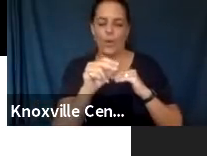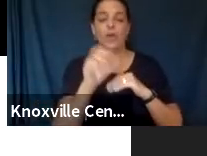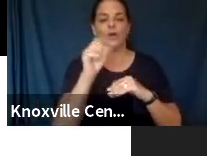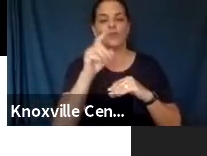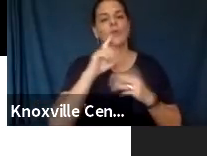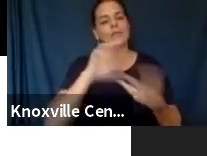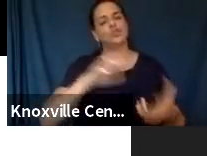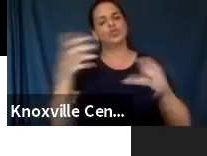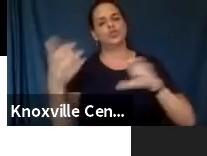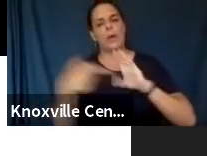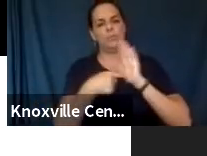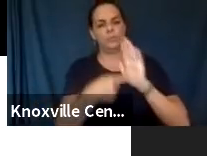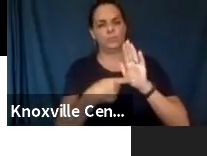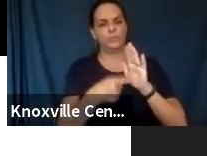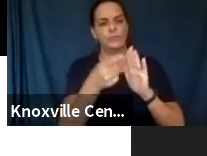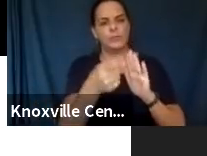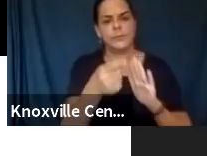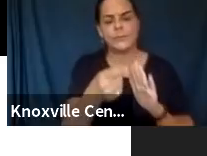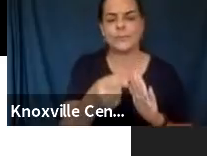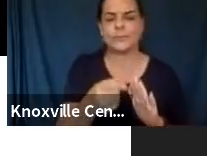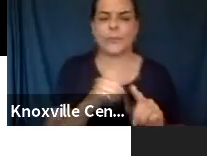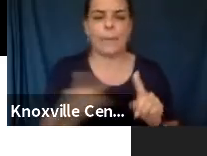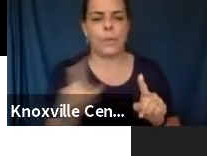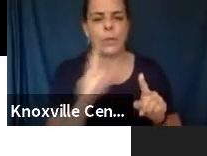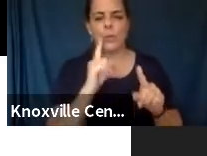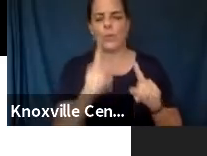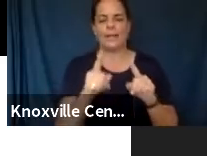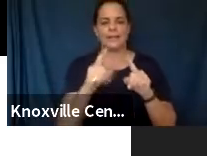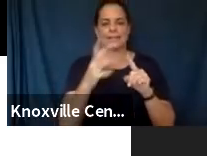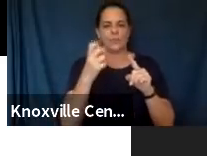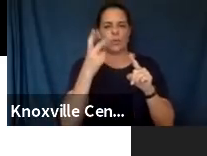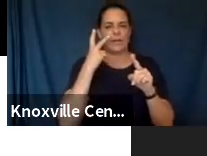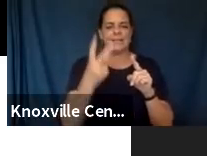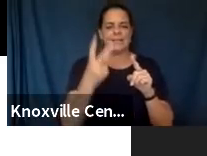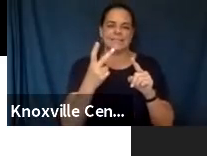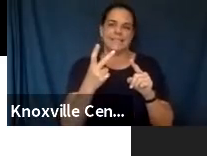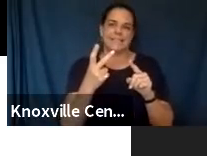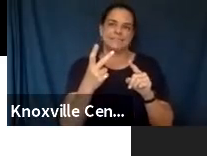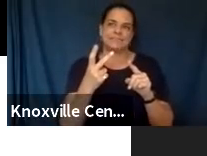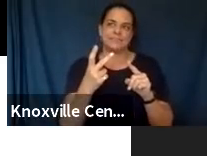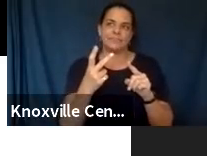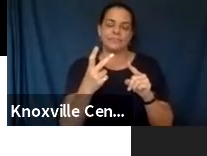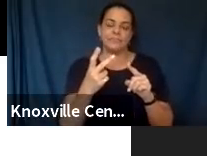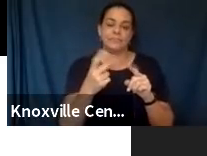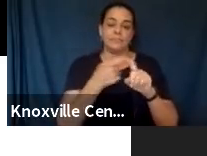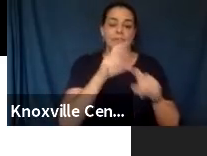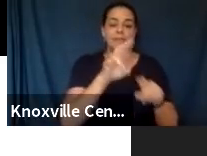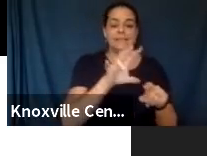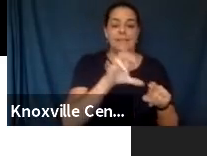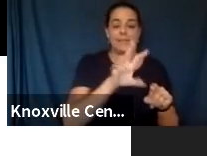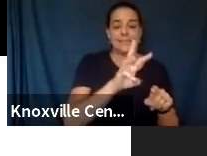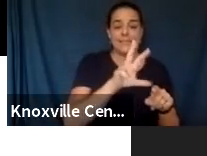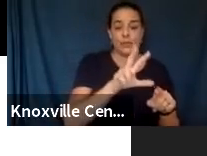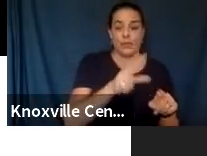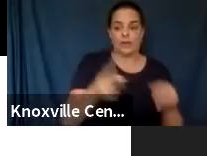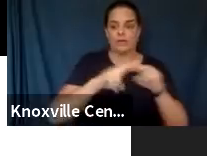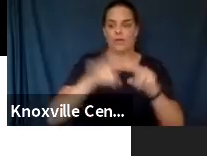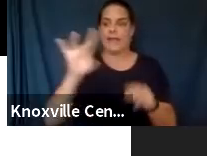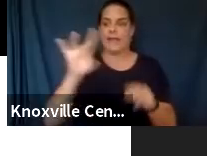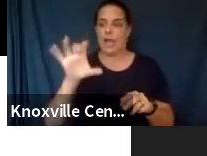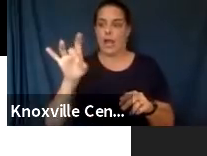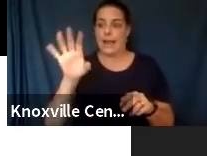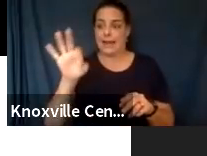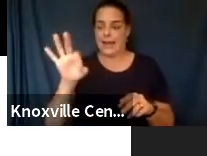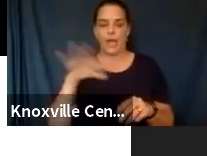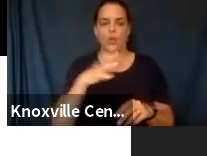disruption represented here, but we really want to start seeing that jump from 763 to 889. We want to see